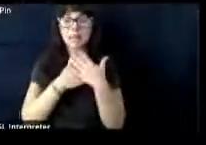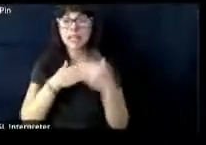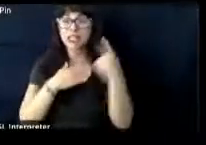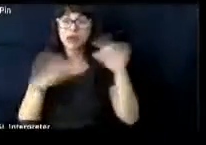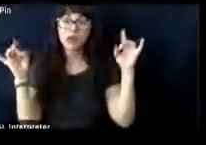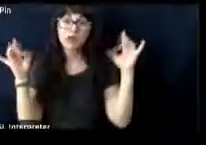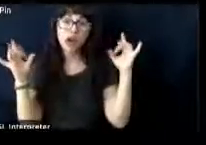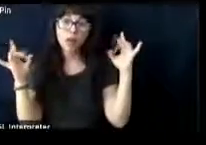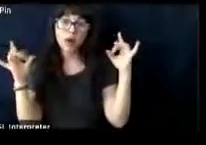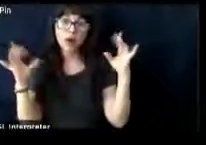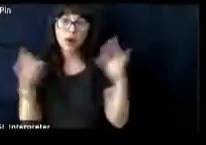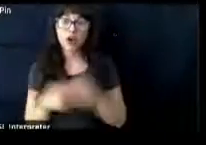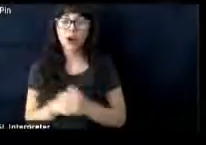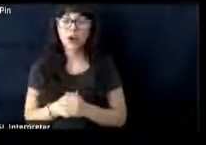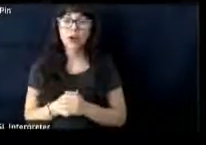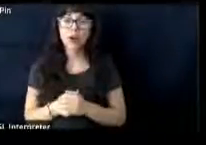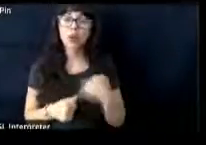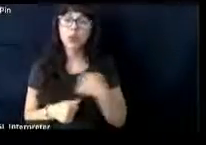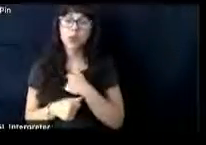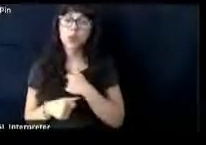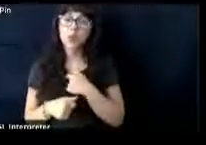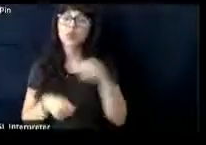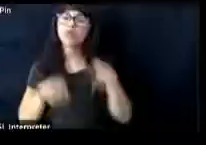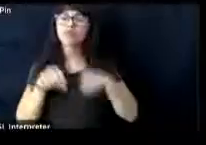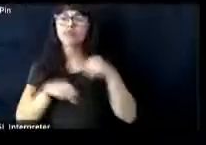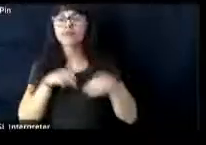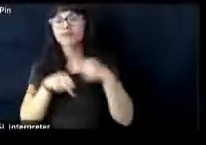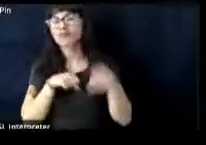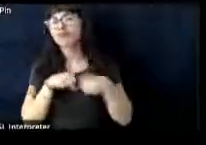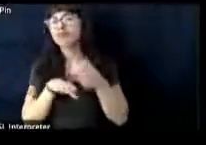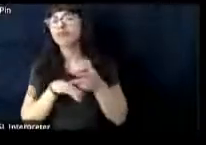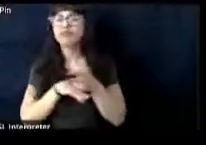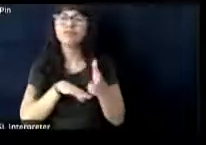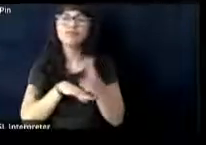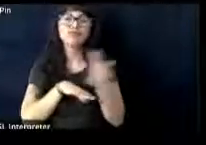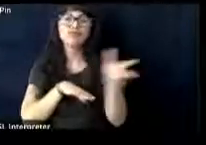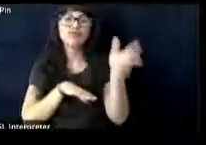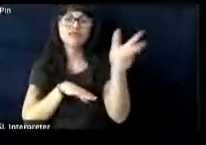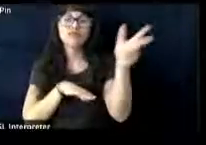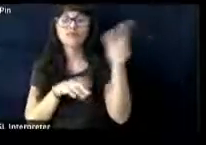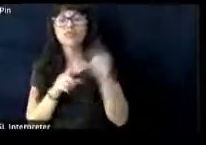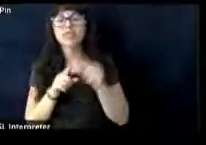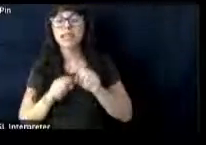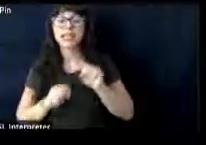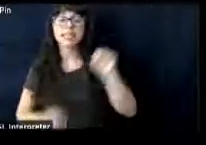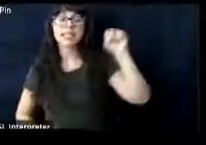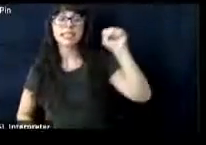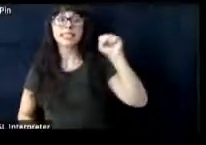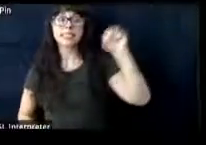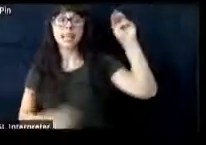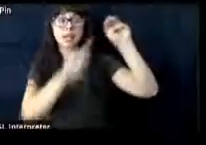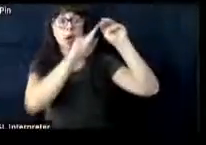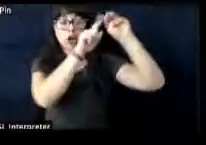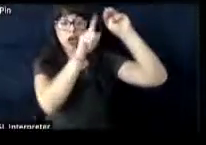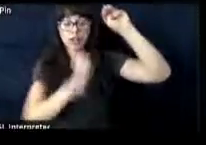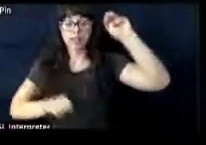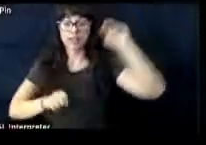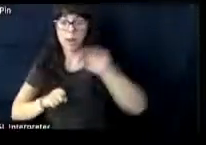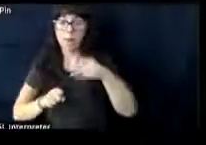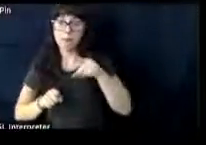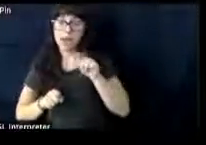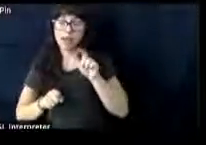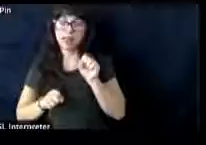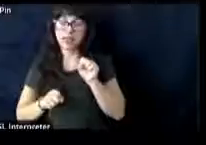volleyball. We ride our bikes along the path that connects Santa Monica all the way to Palos Verdes.